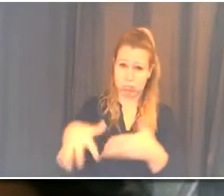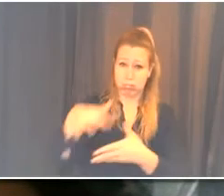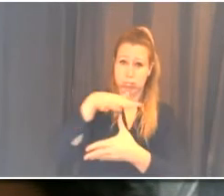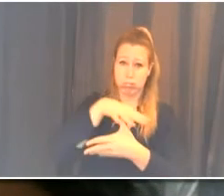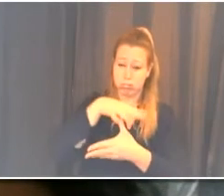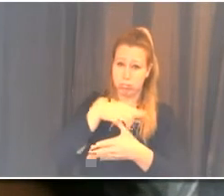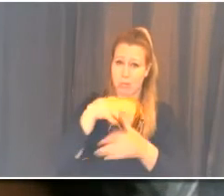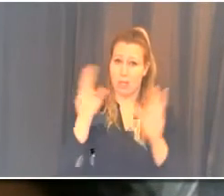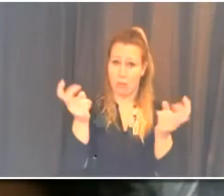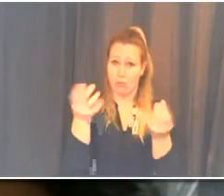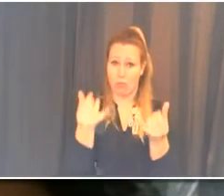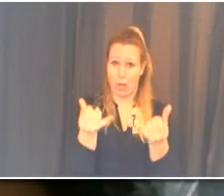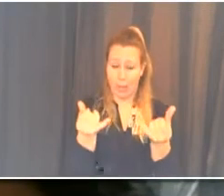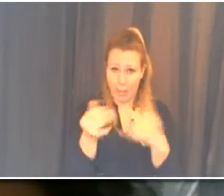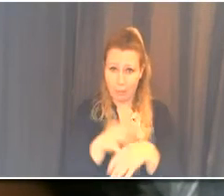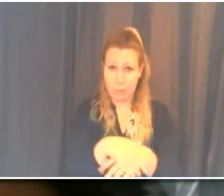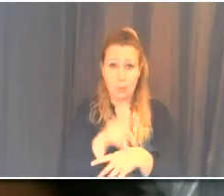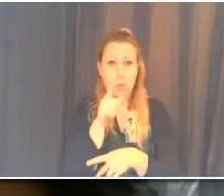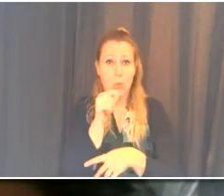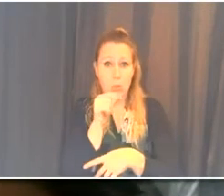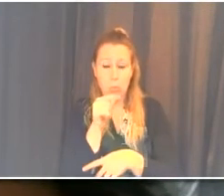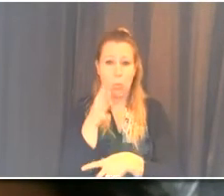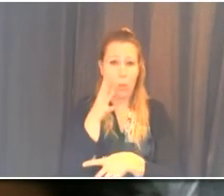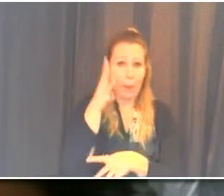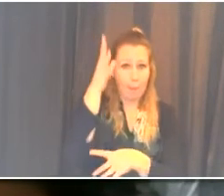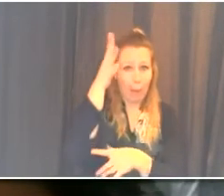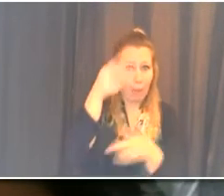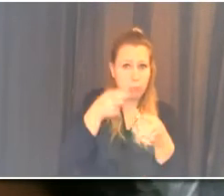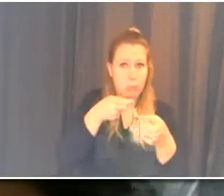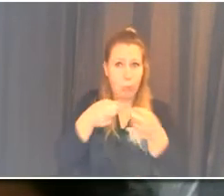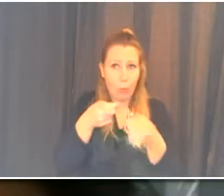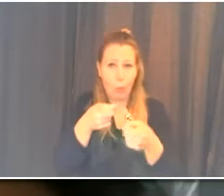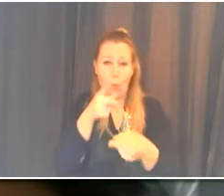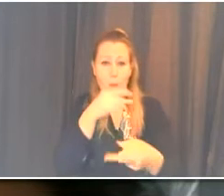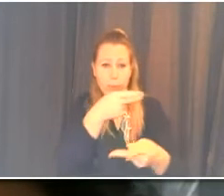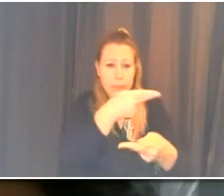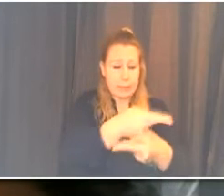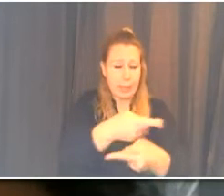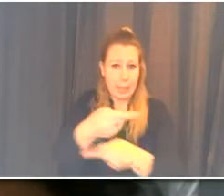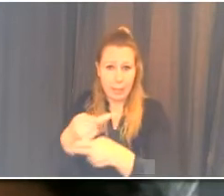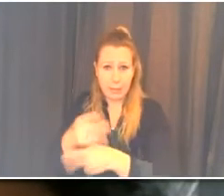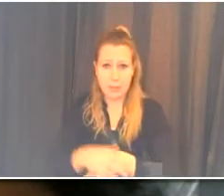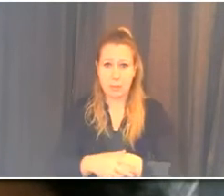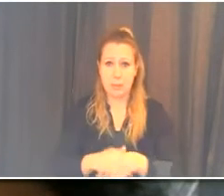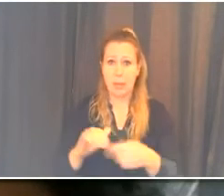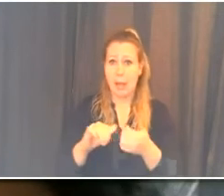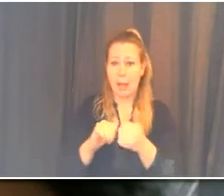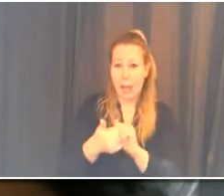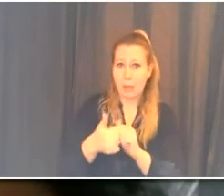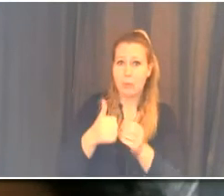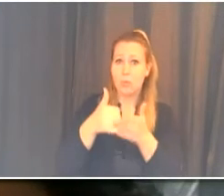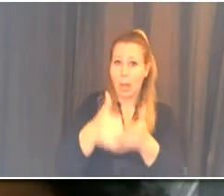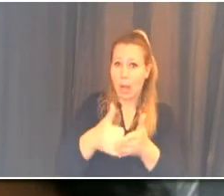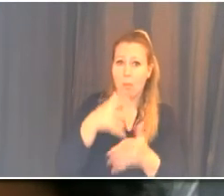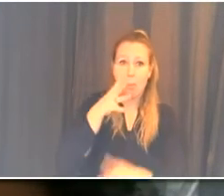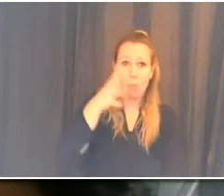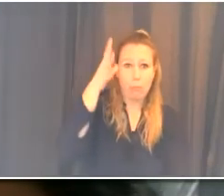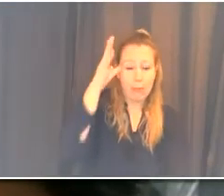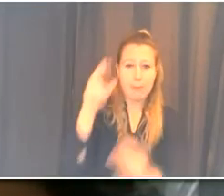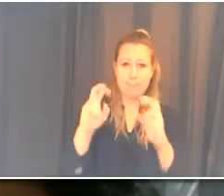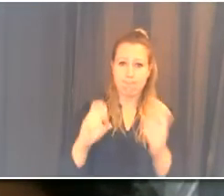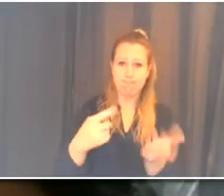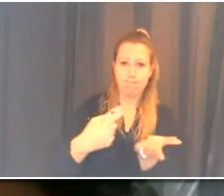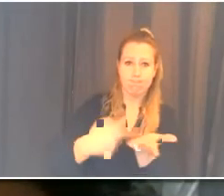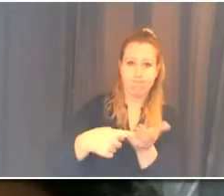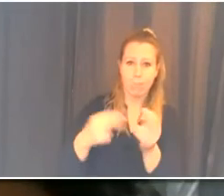possible uh our Advocates are also continuing to provide immigration assistance to survivors of domestic violence and trafficking